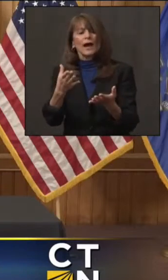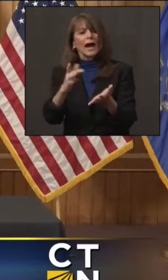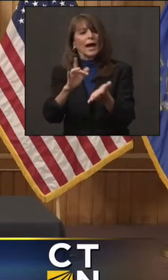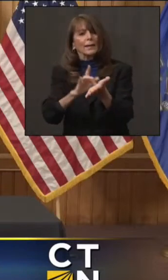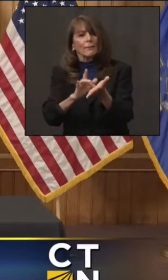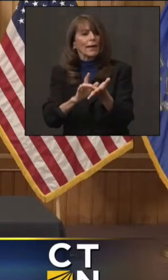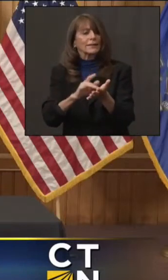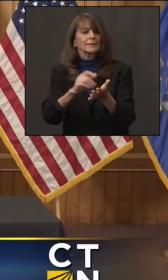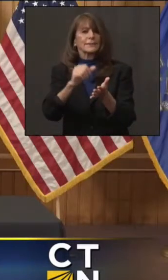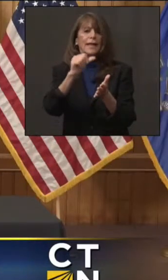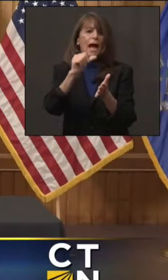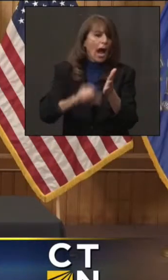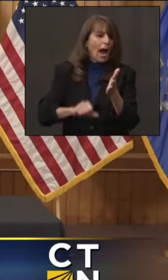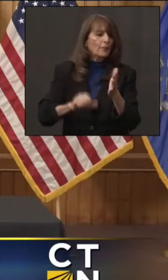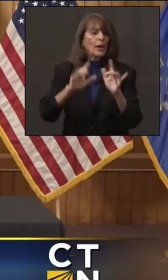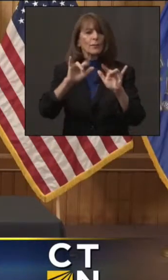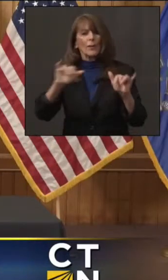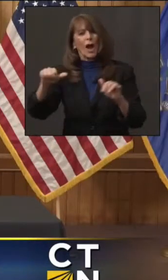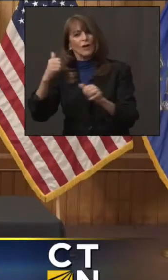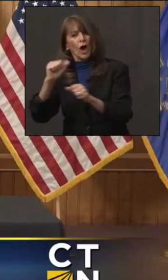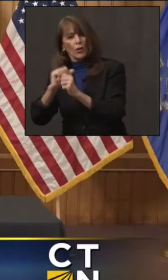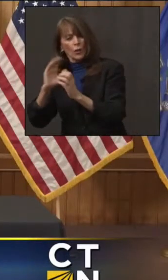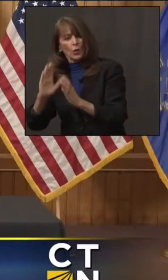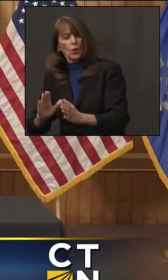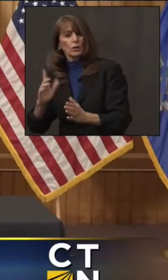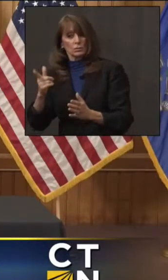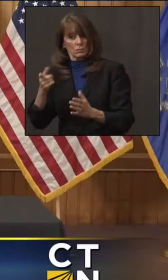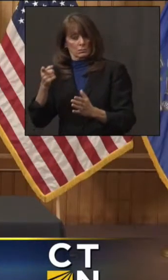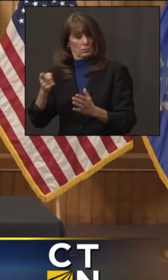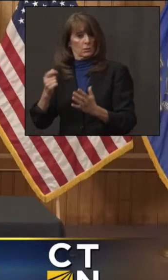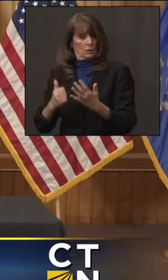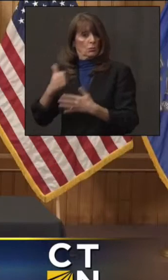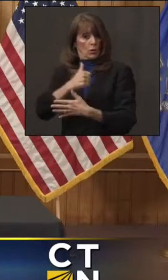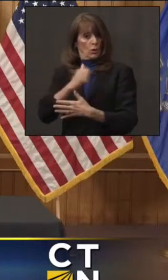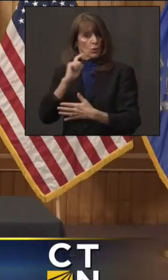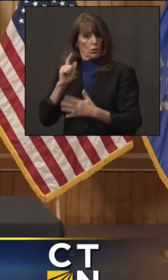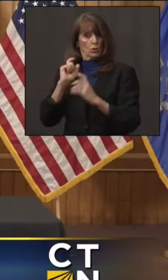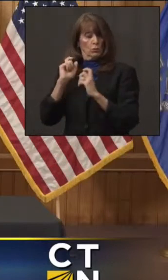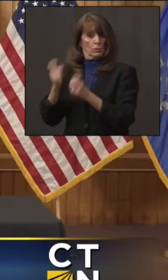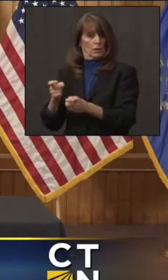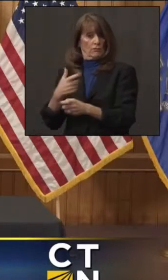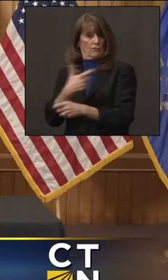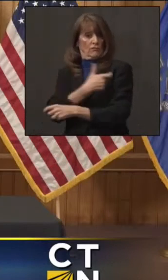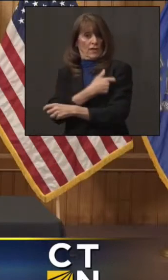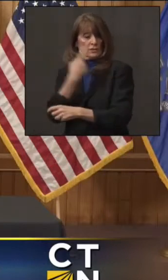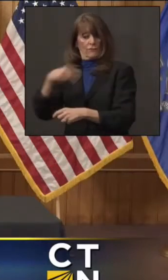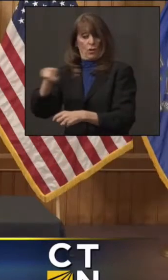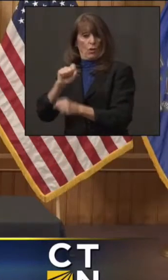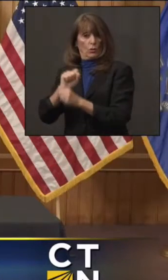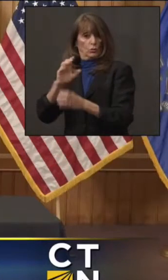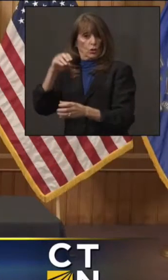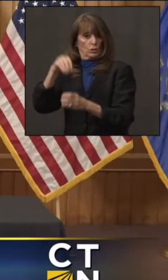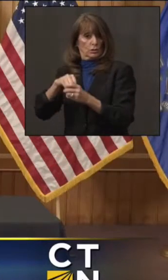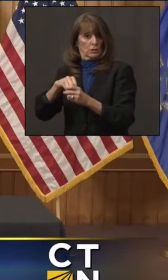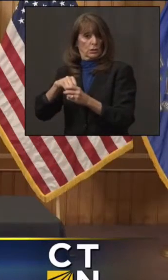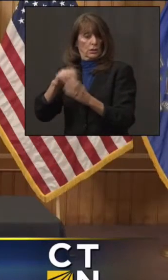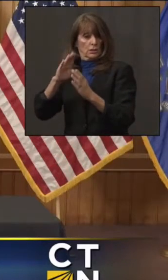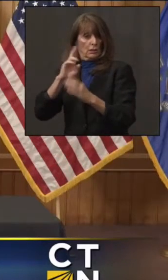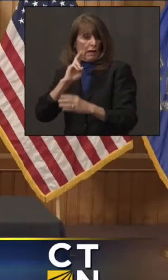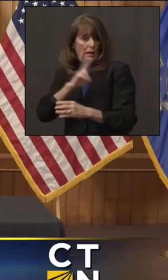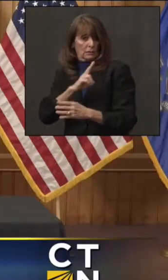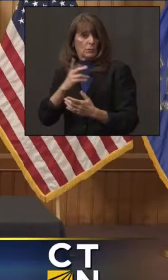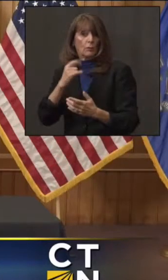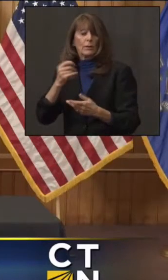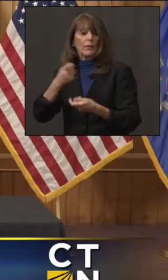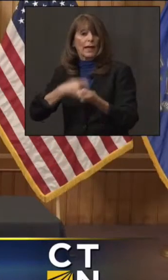operations. What priority will those workers receive? And I'm talking from everybody from changes the